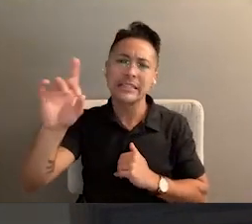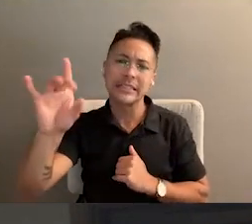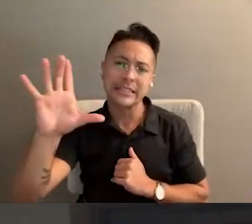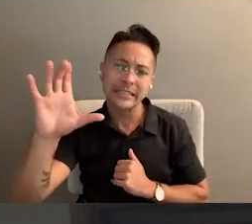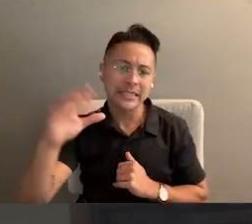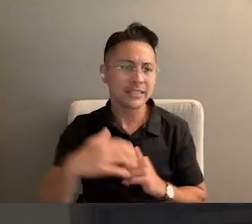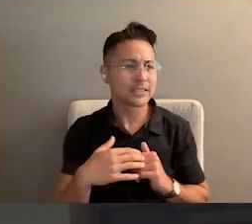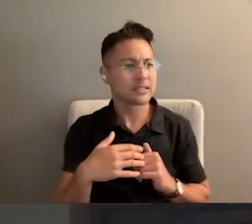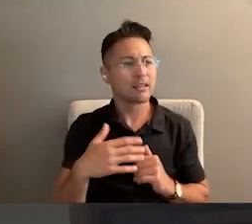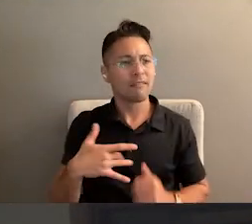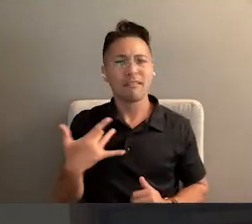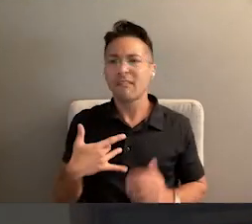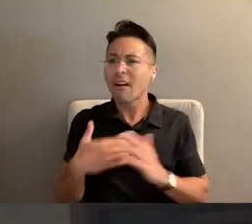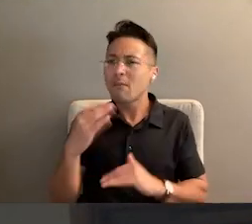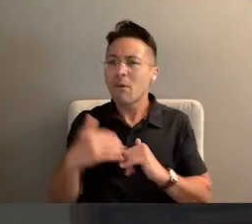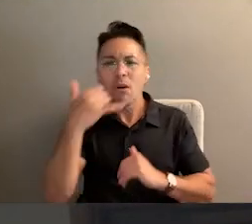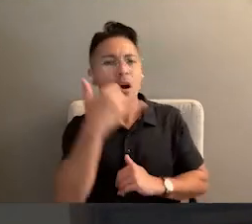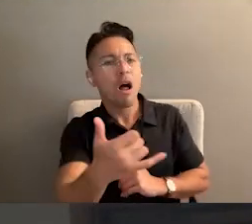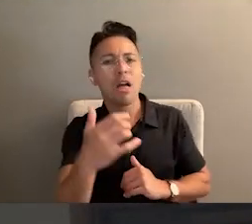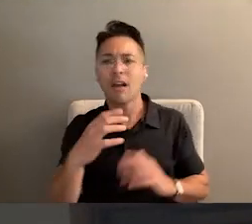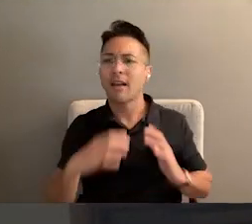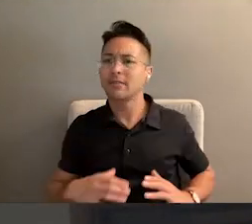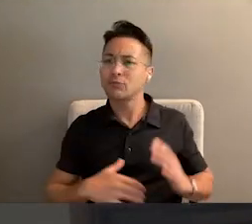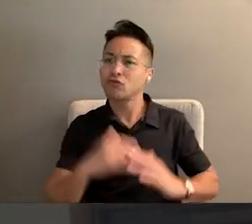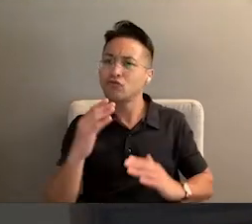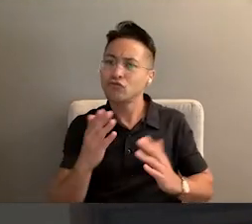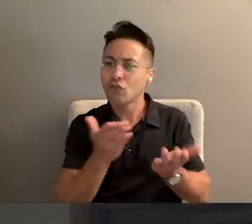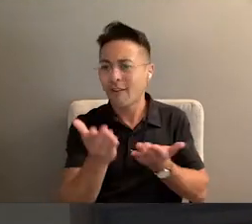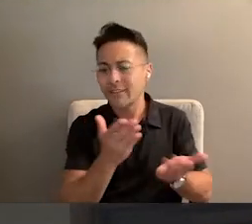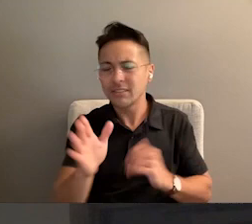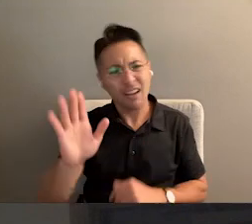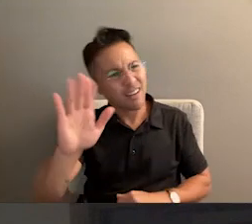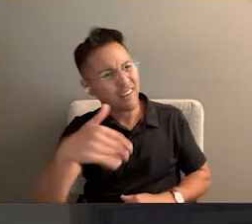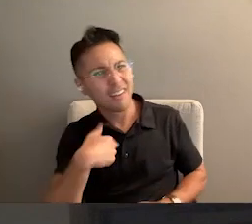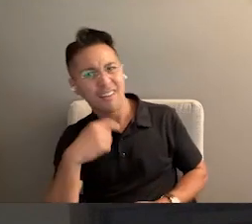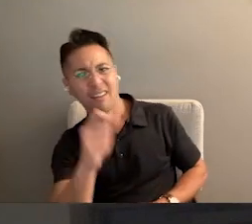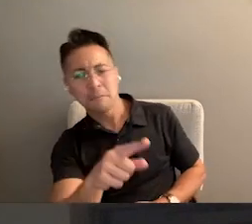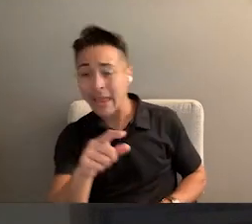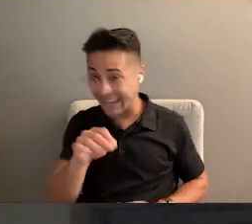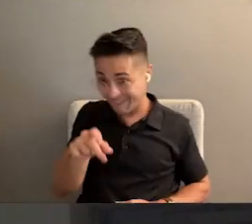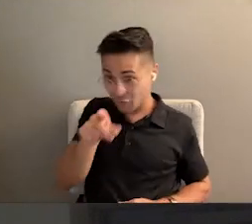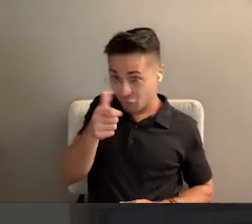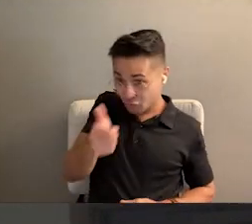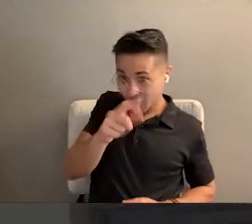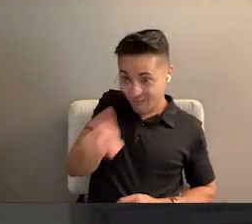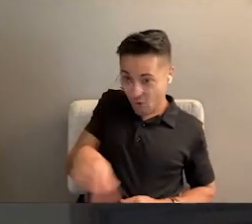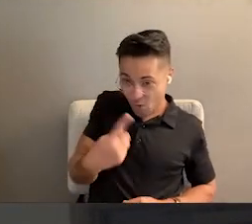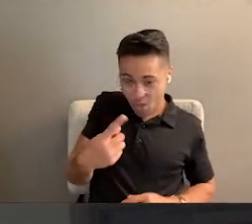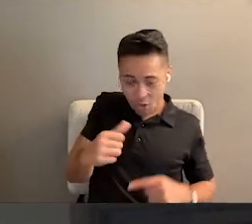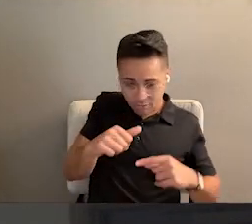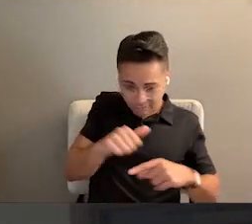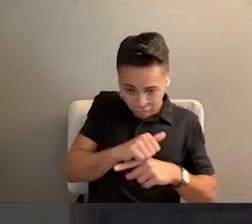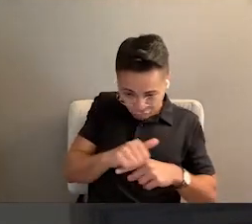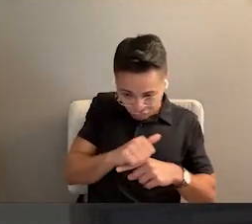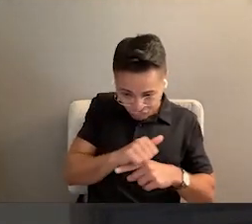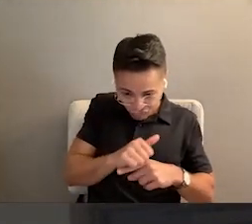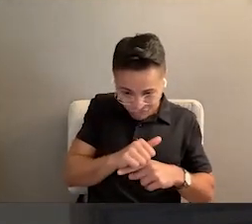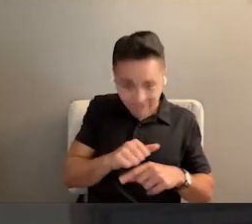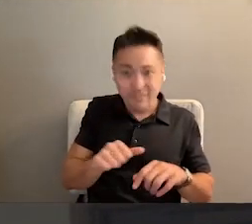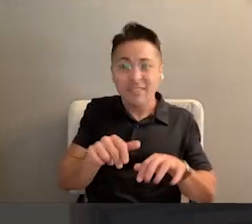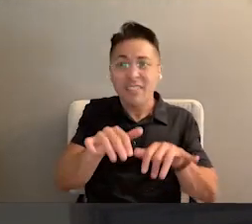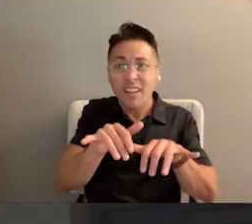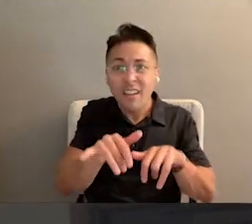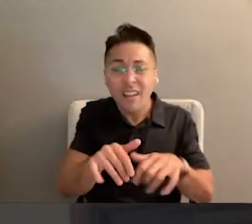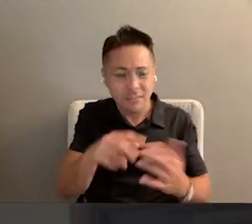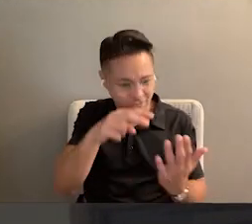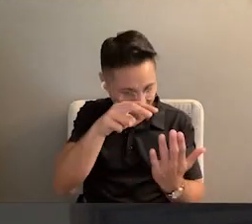him and you feel more comfortable calling CDC. You feel comfortable calling our customer service and saying, hey, I have a question. When you sit at